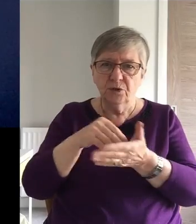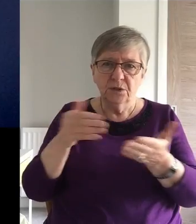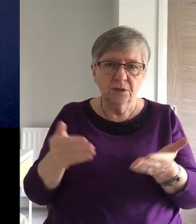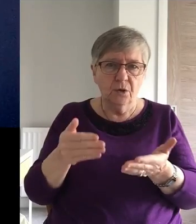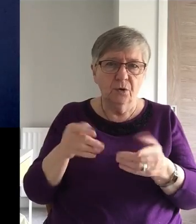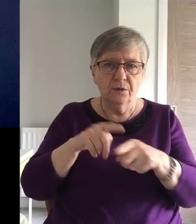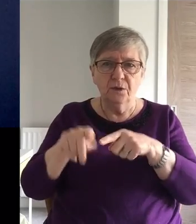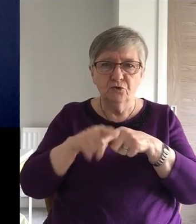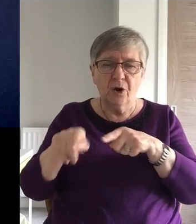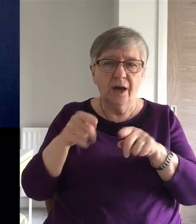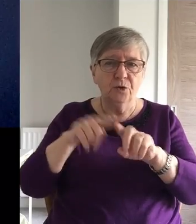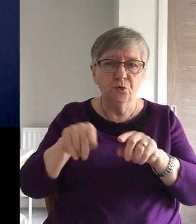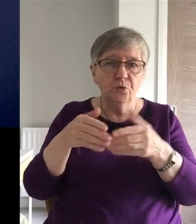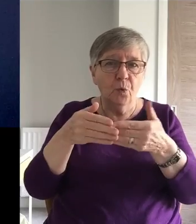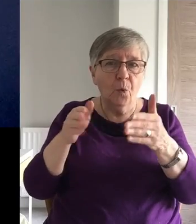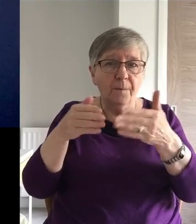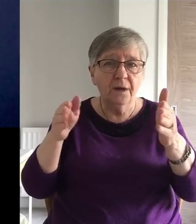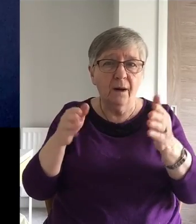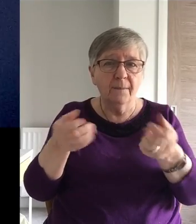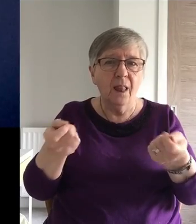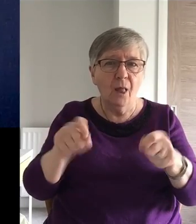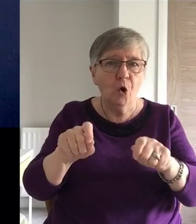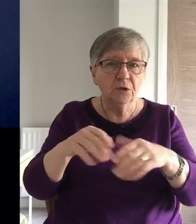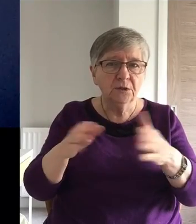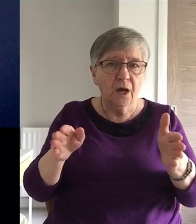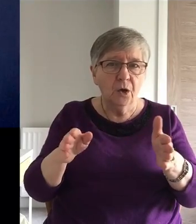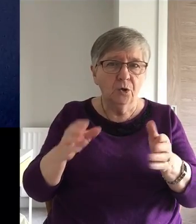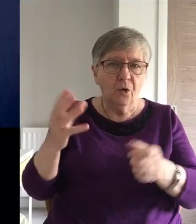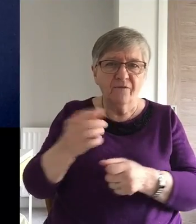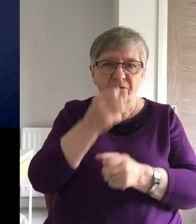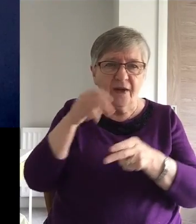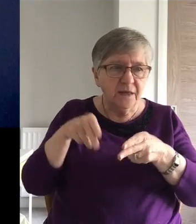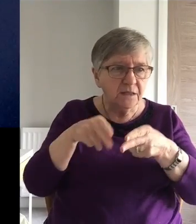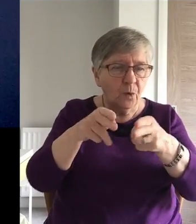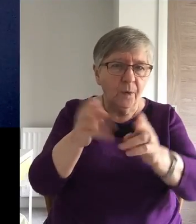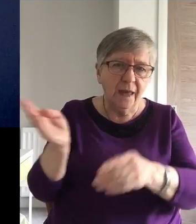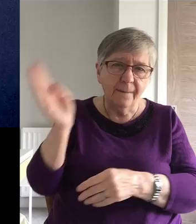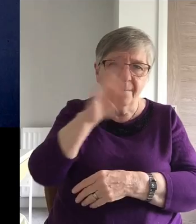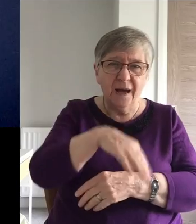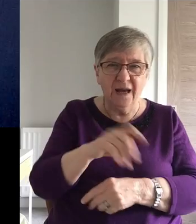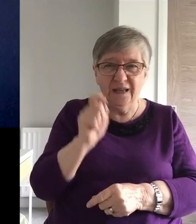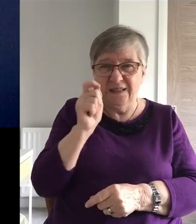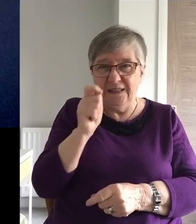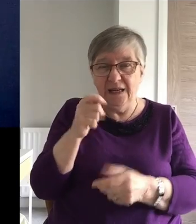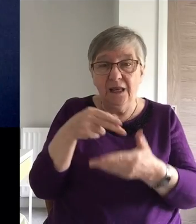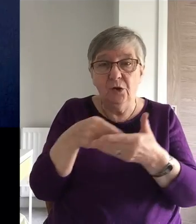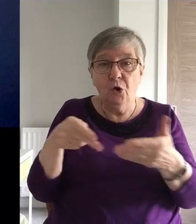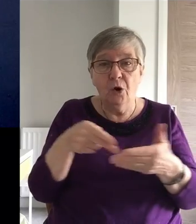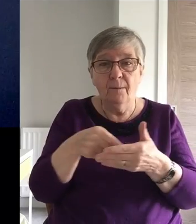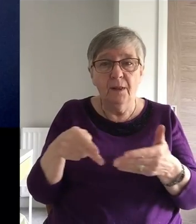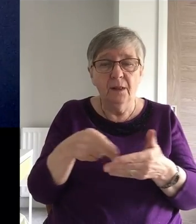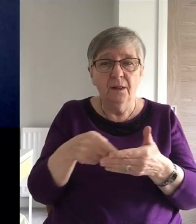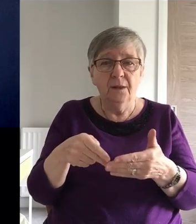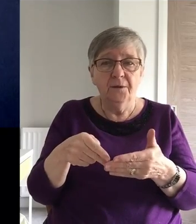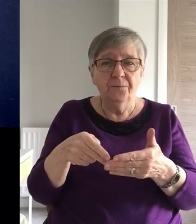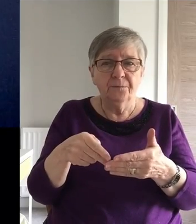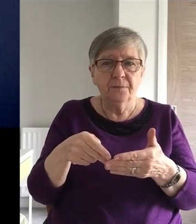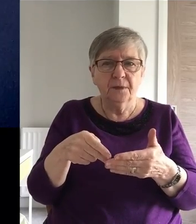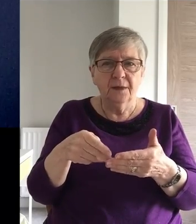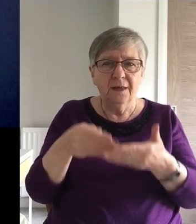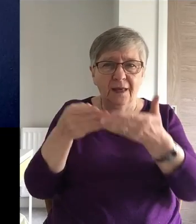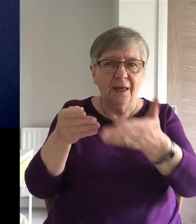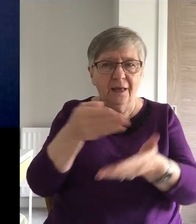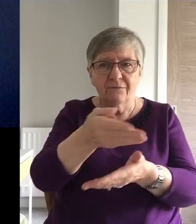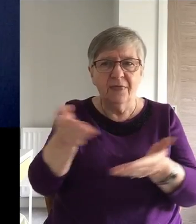to relax our lockdowns, as they try to find a pathway back to some semblance of normal. Lord, give them